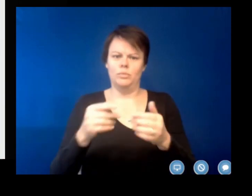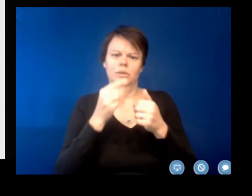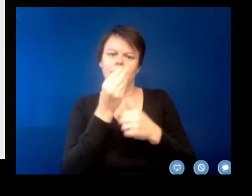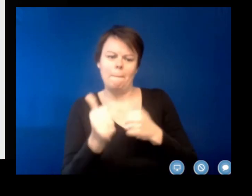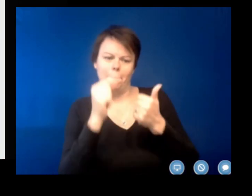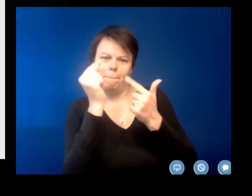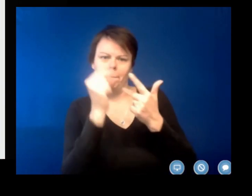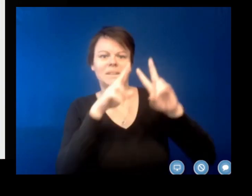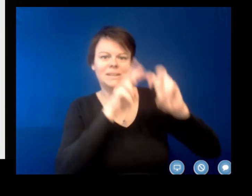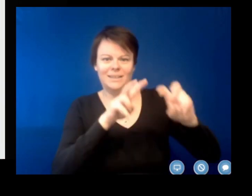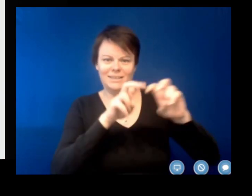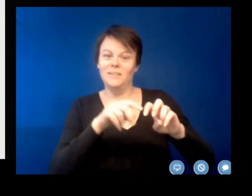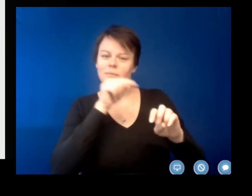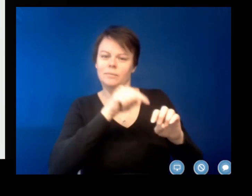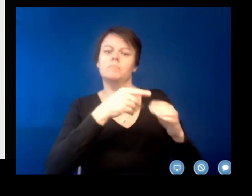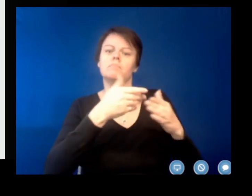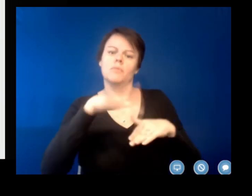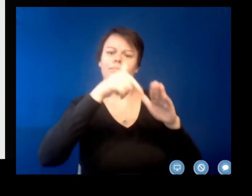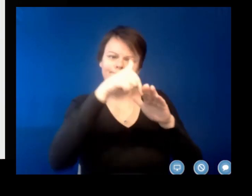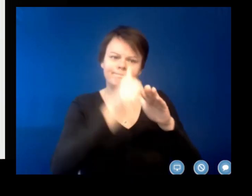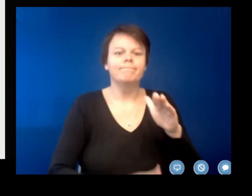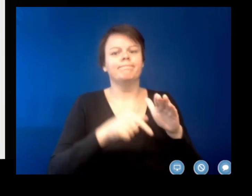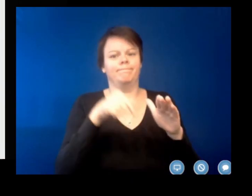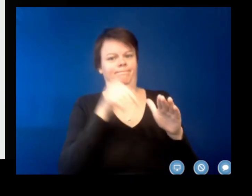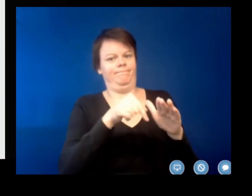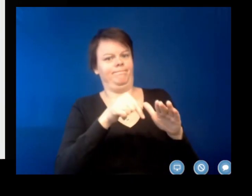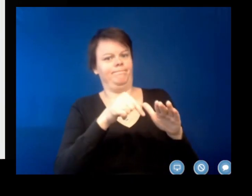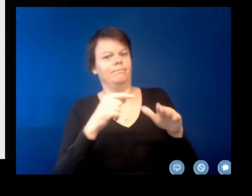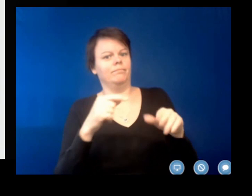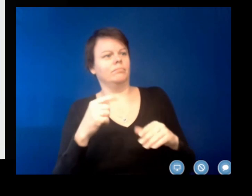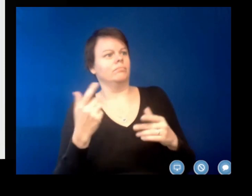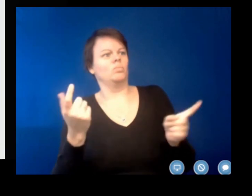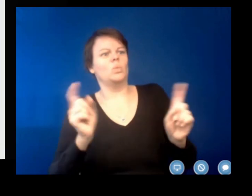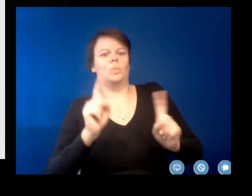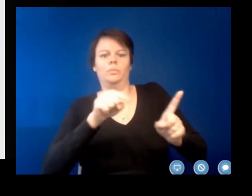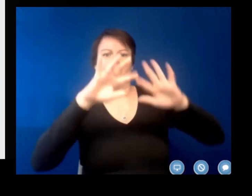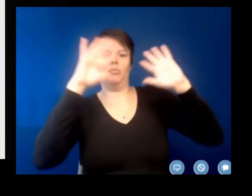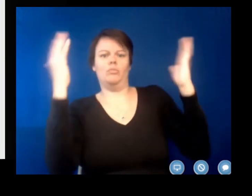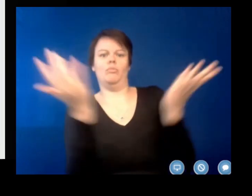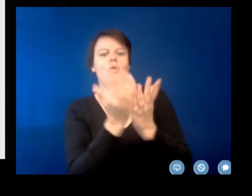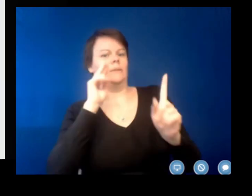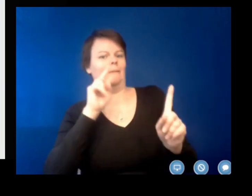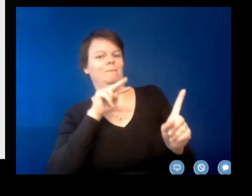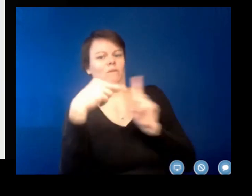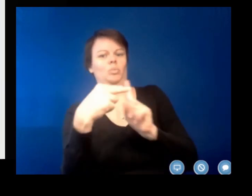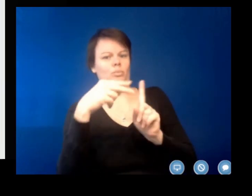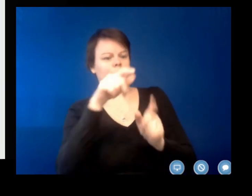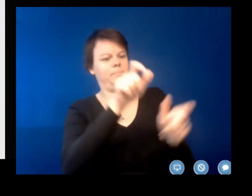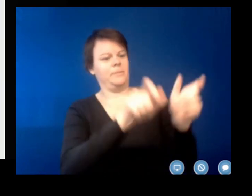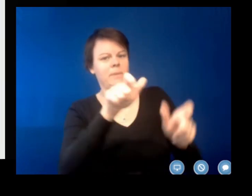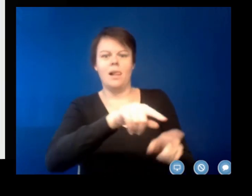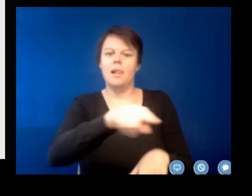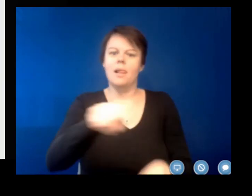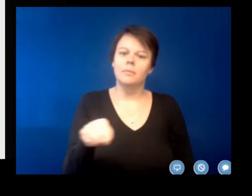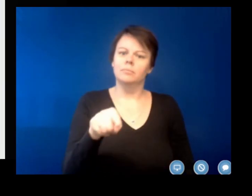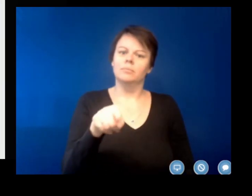you with my research now, or with some research of my working group, how I understand this and how this can fit and